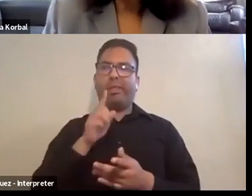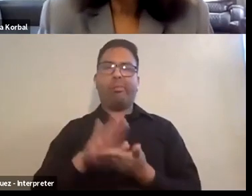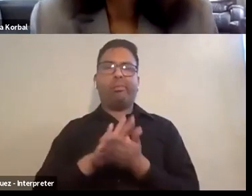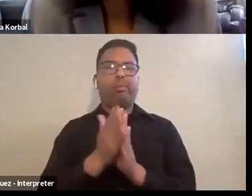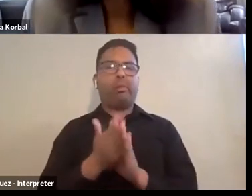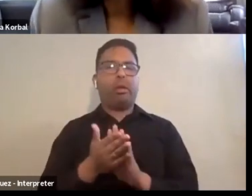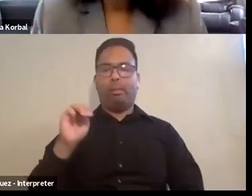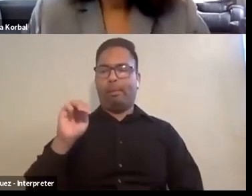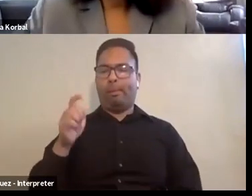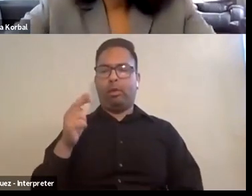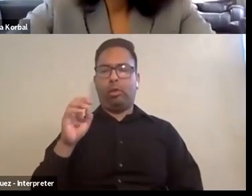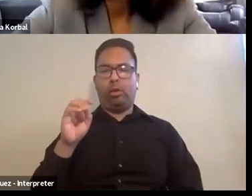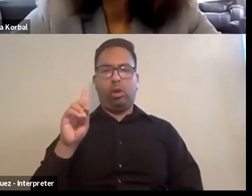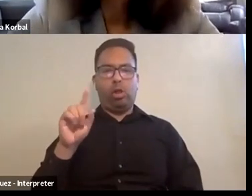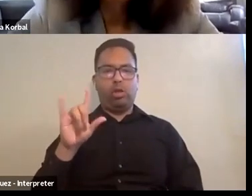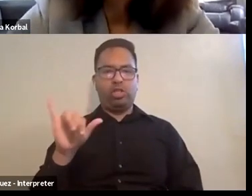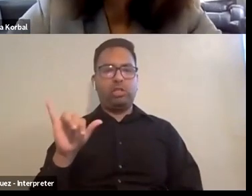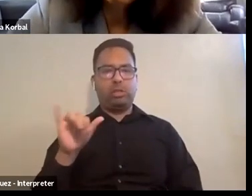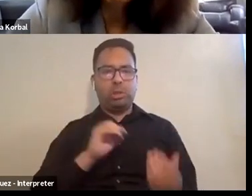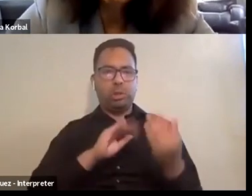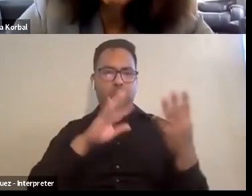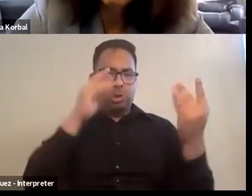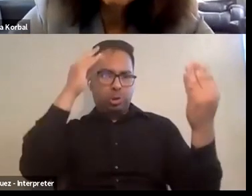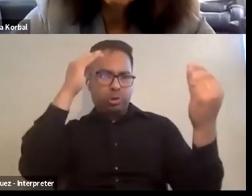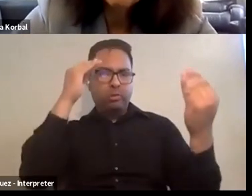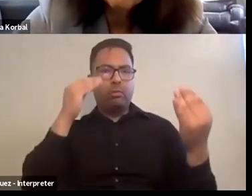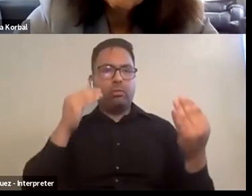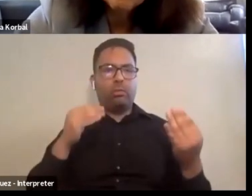is an interesting crossover, I think, from something that is